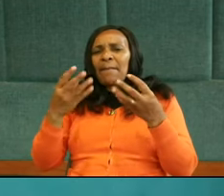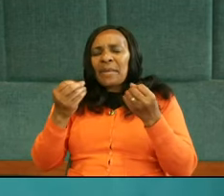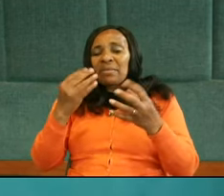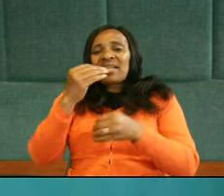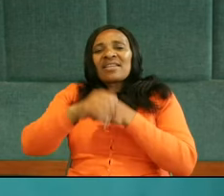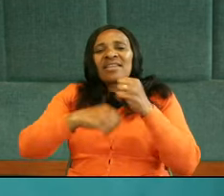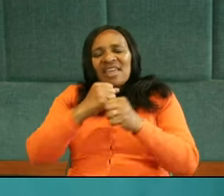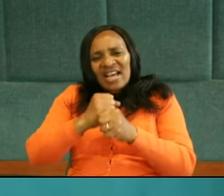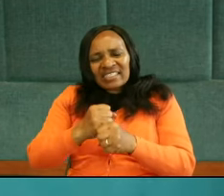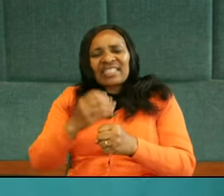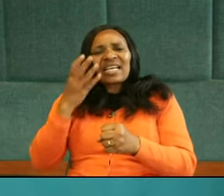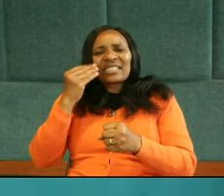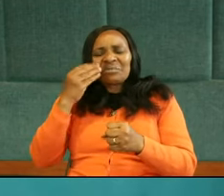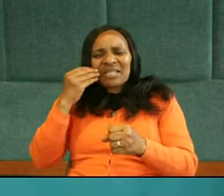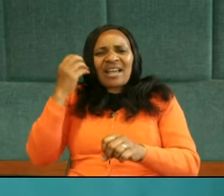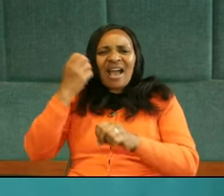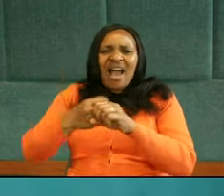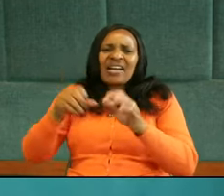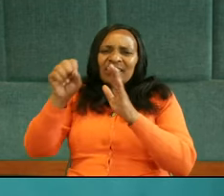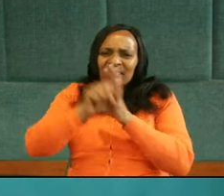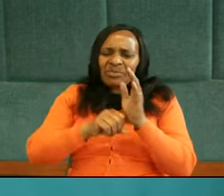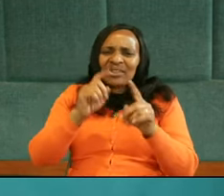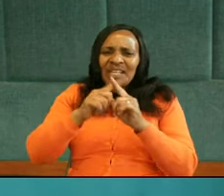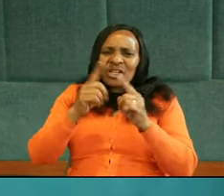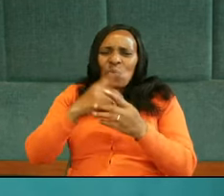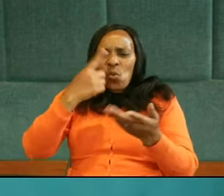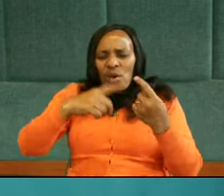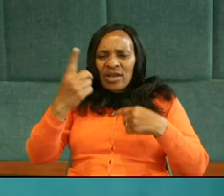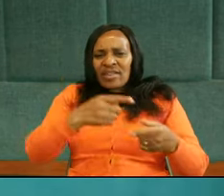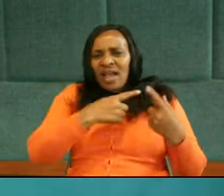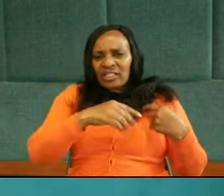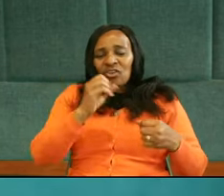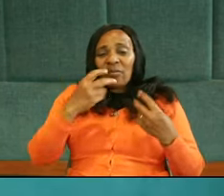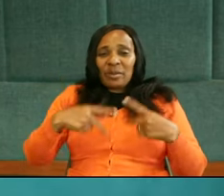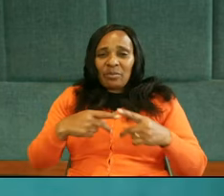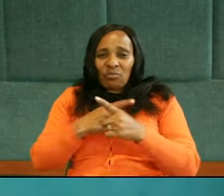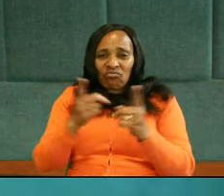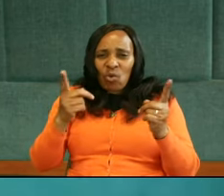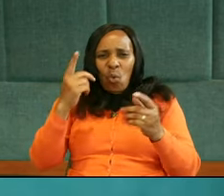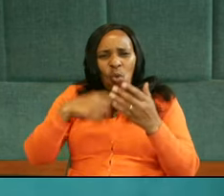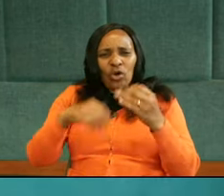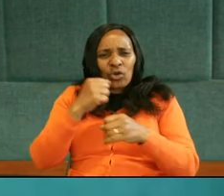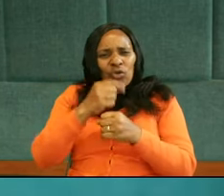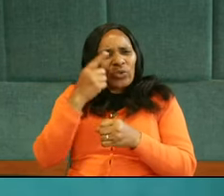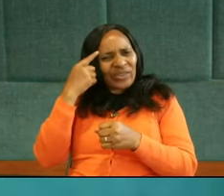experience many hardships before he finally wore the crown. What do we think